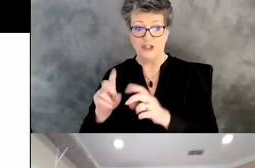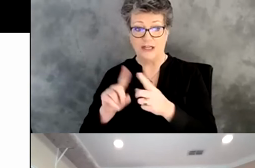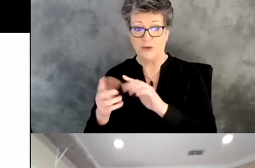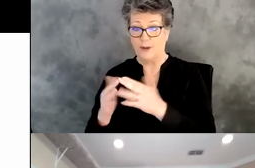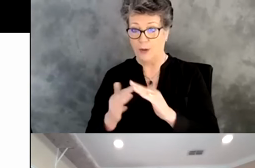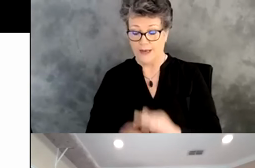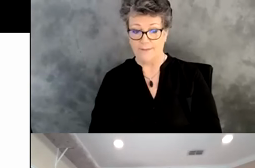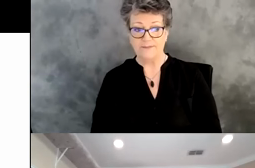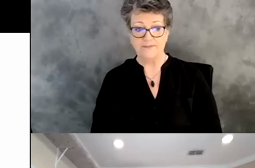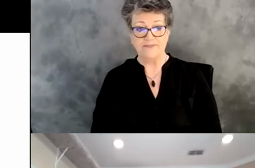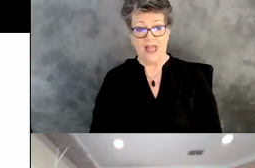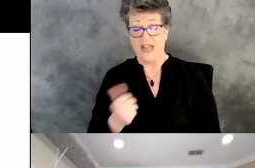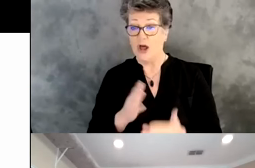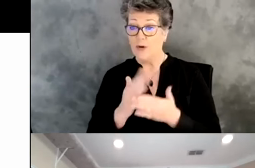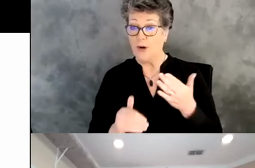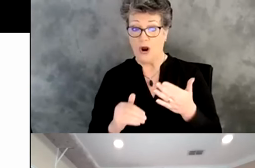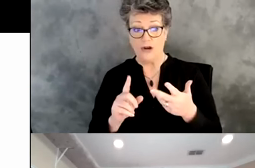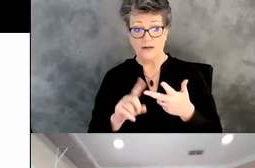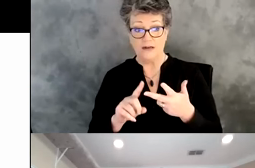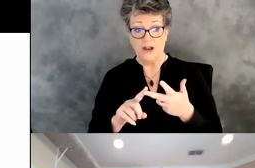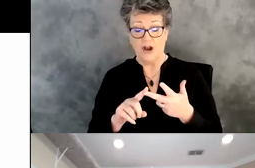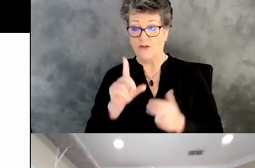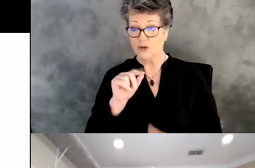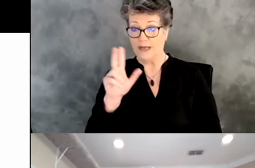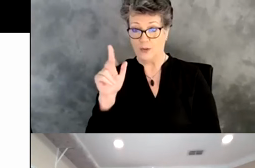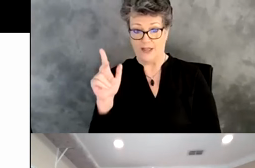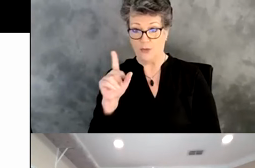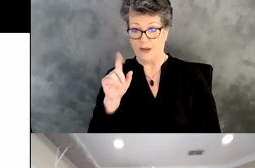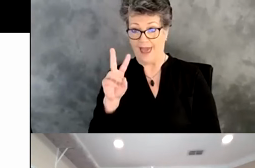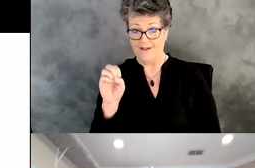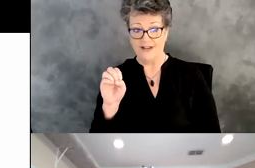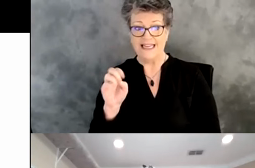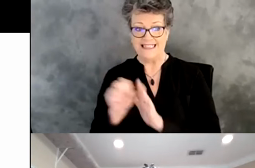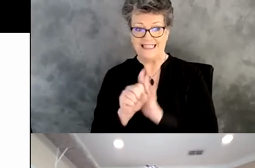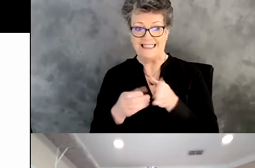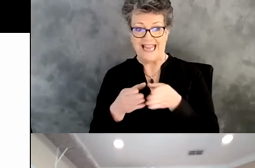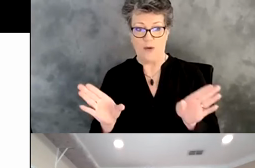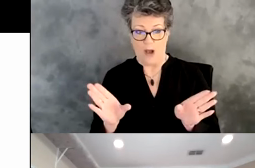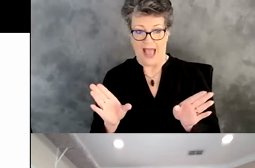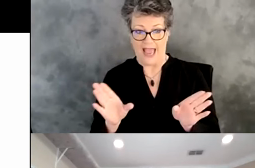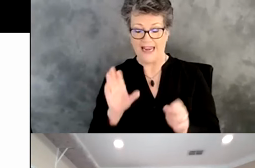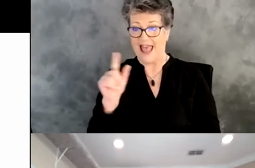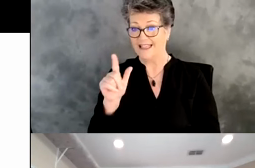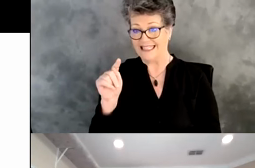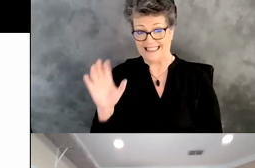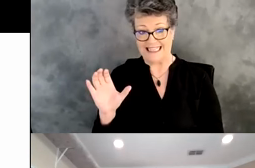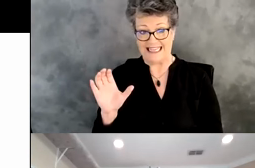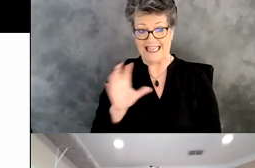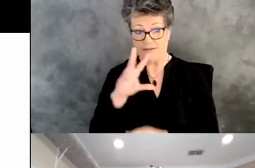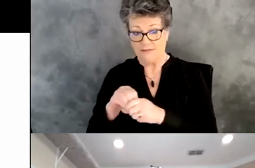Another component of CalAIM going live in 2023 is the statewide carve-in of long-term care into managed